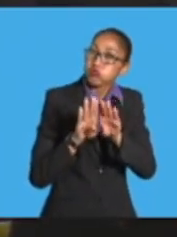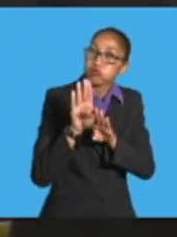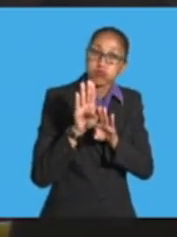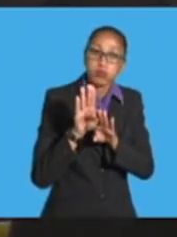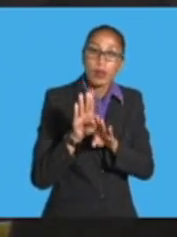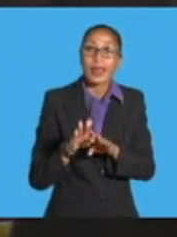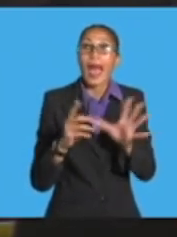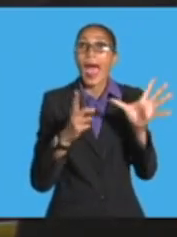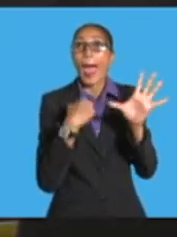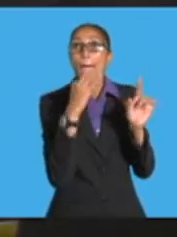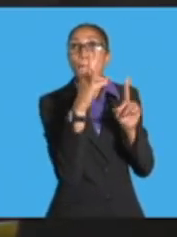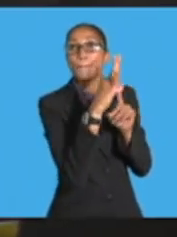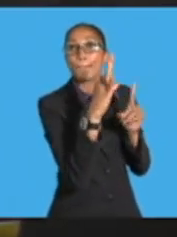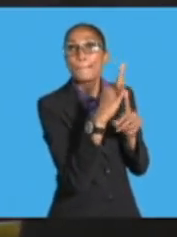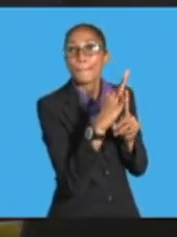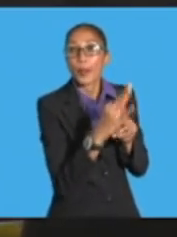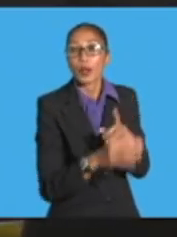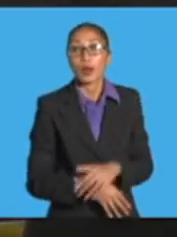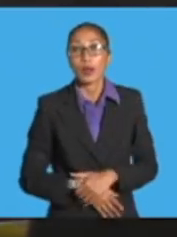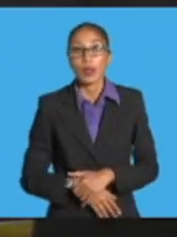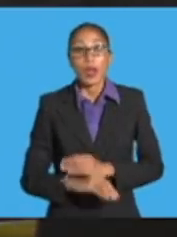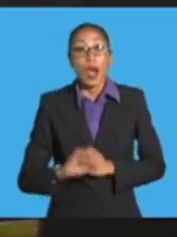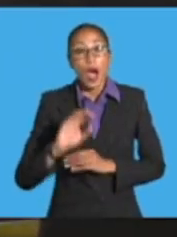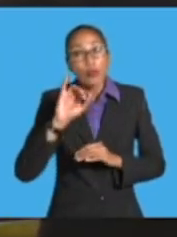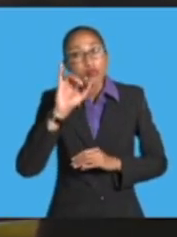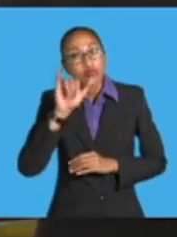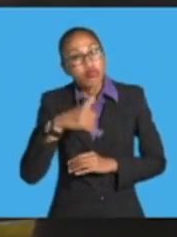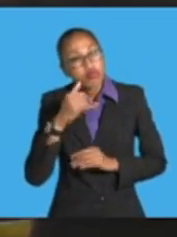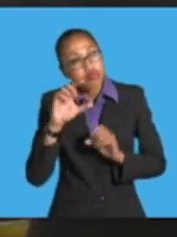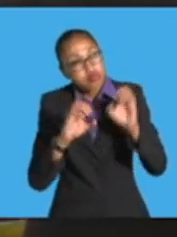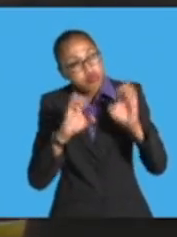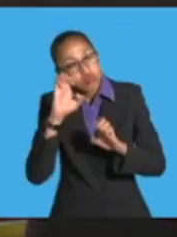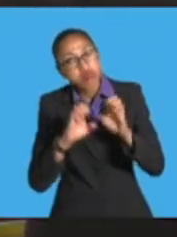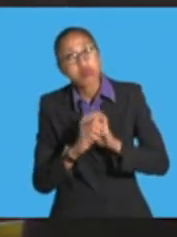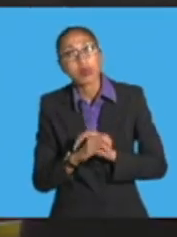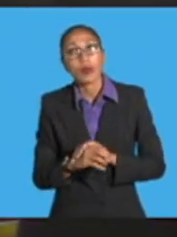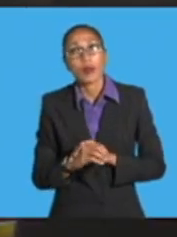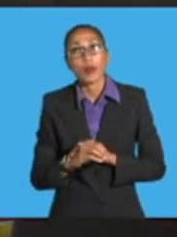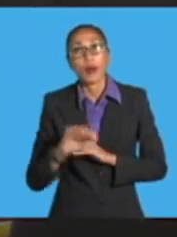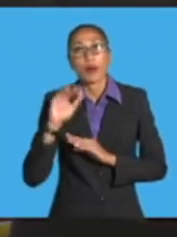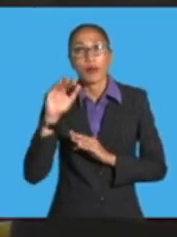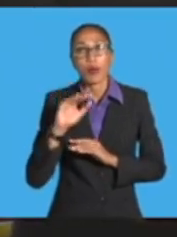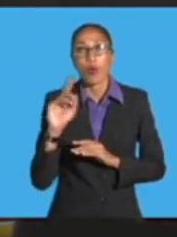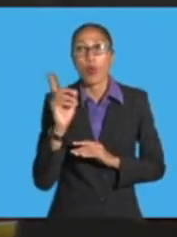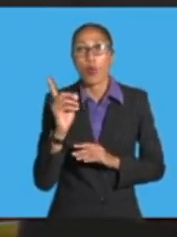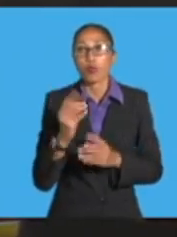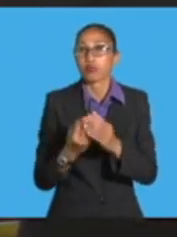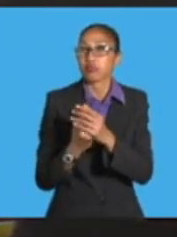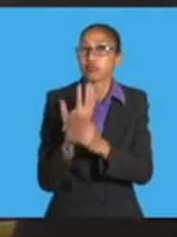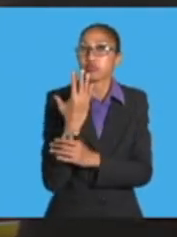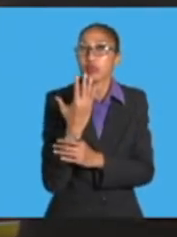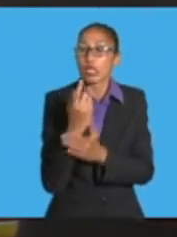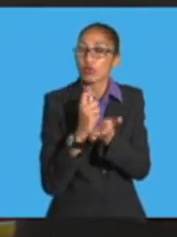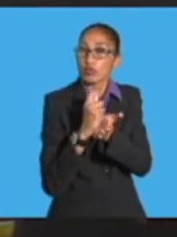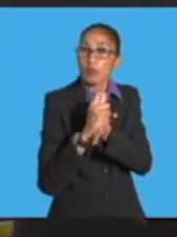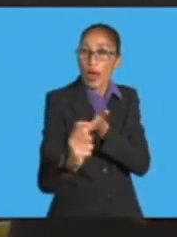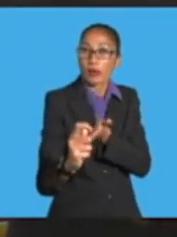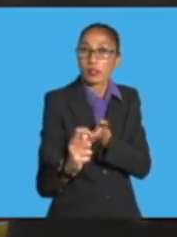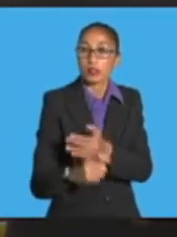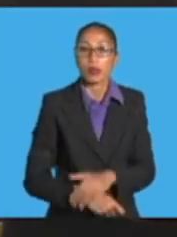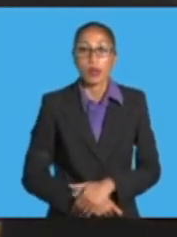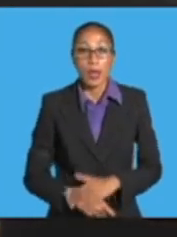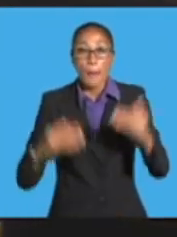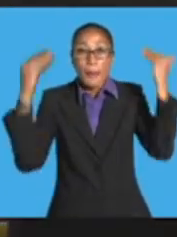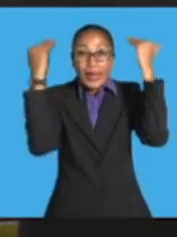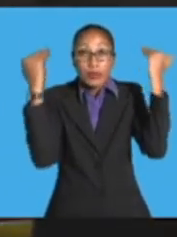app. We will investigate releasing more information publicly as part of increasing transparency.